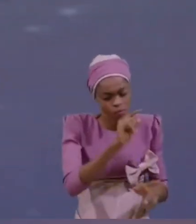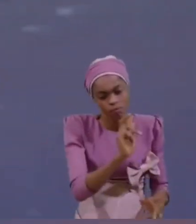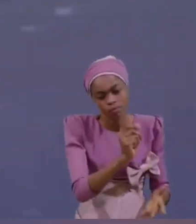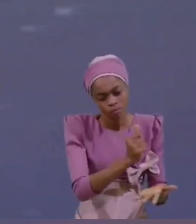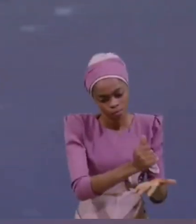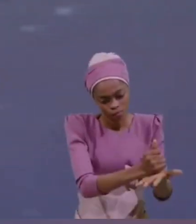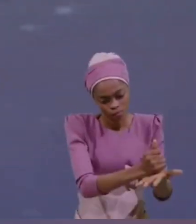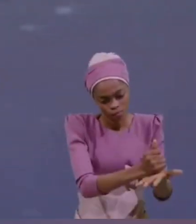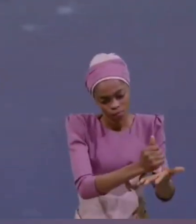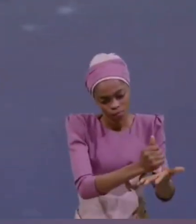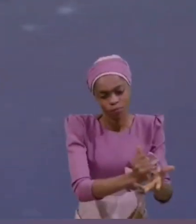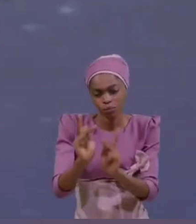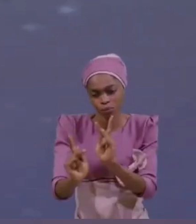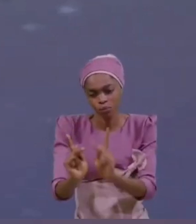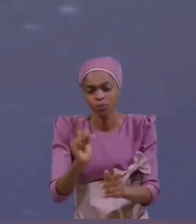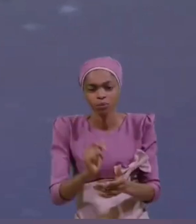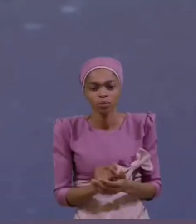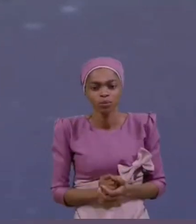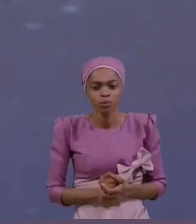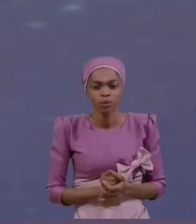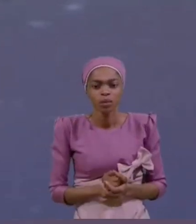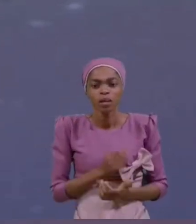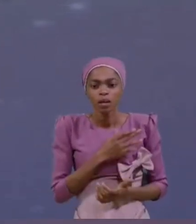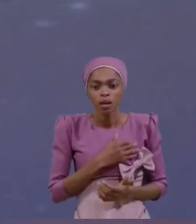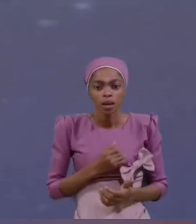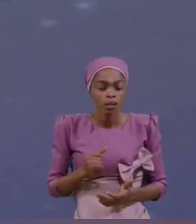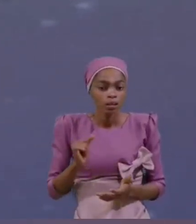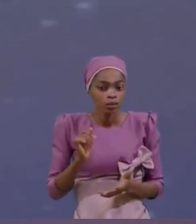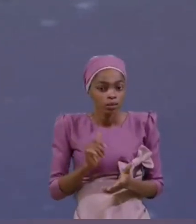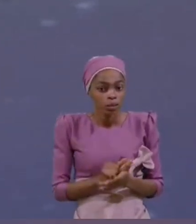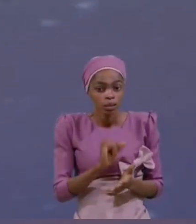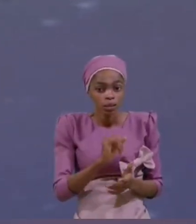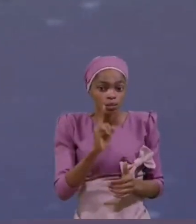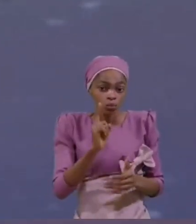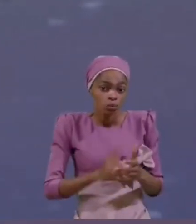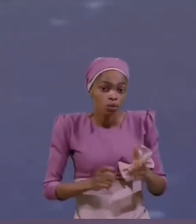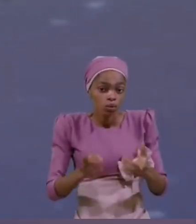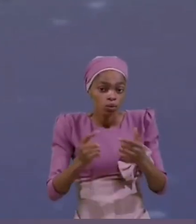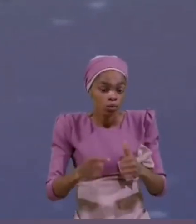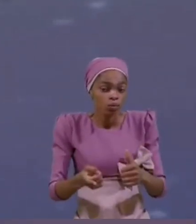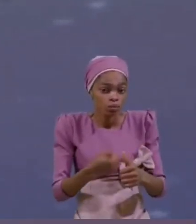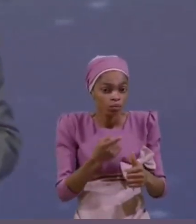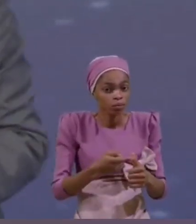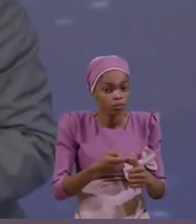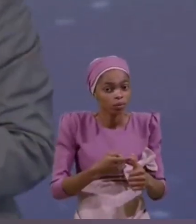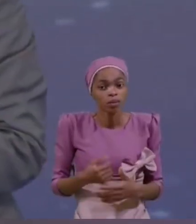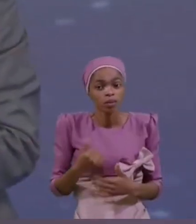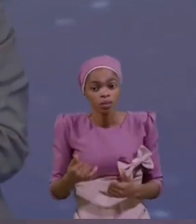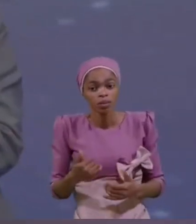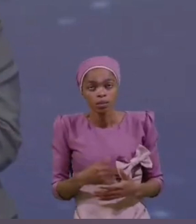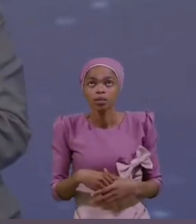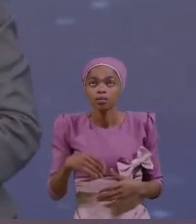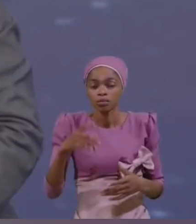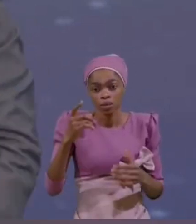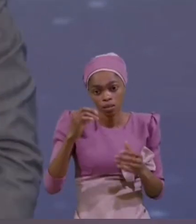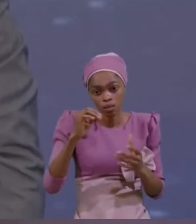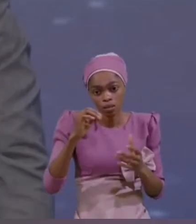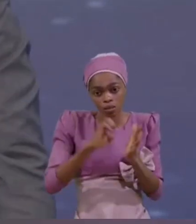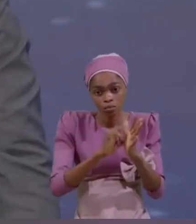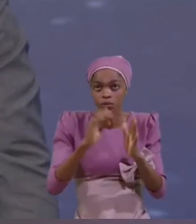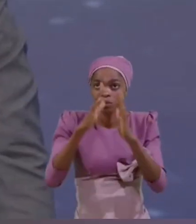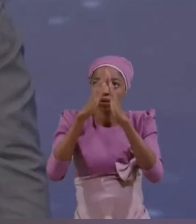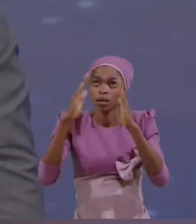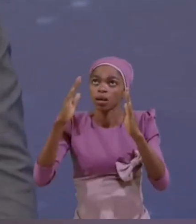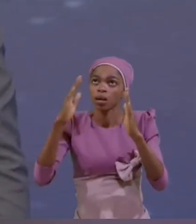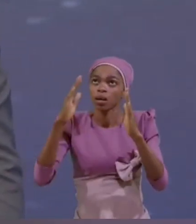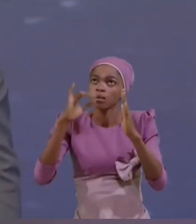which one comes first? Let's say your house is leaking and you